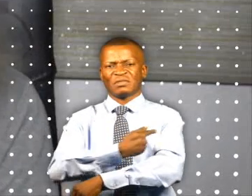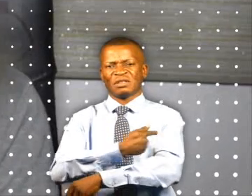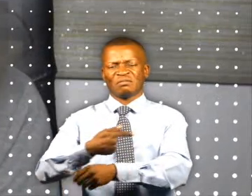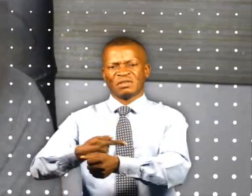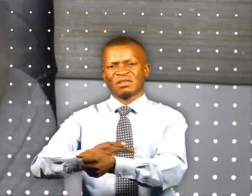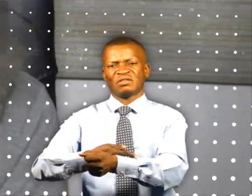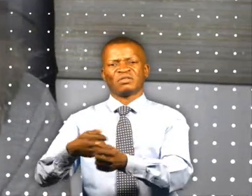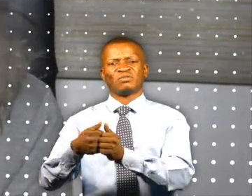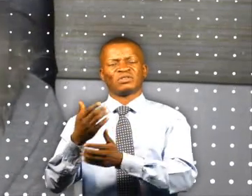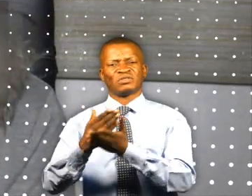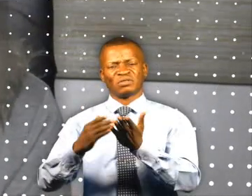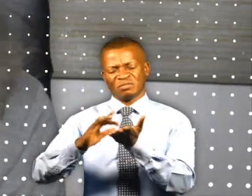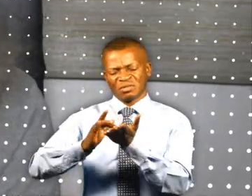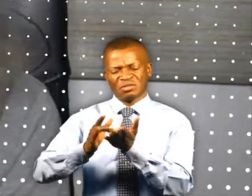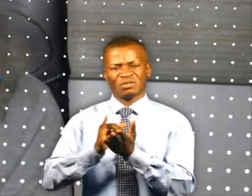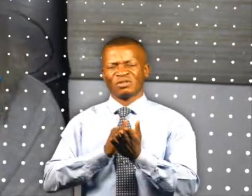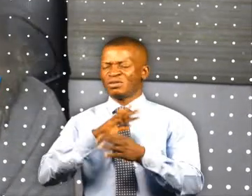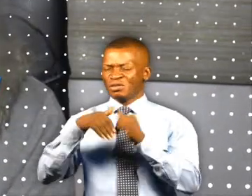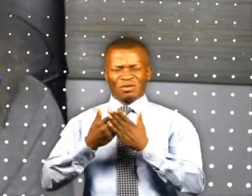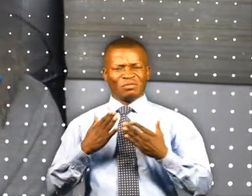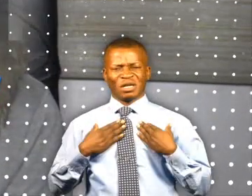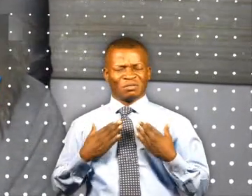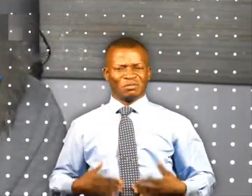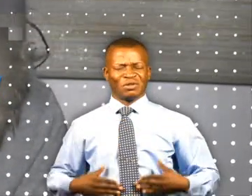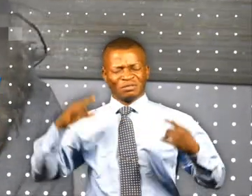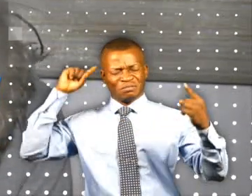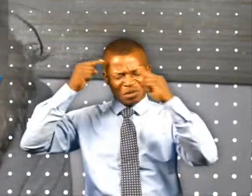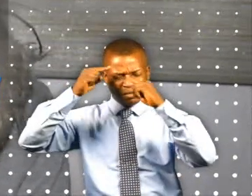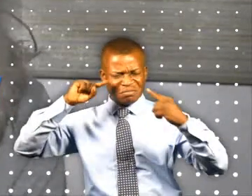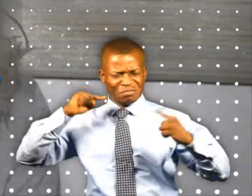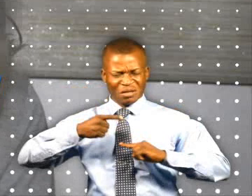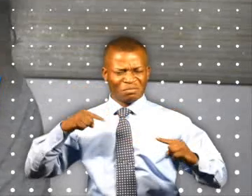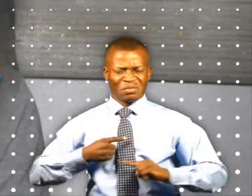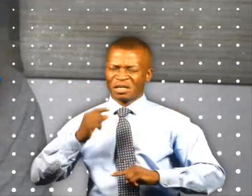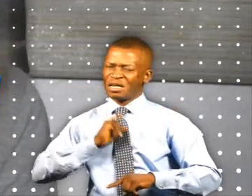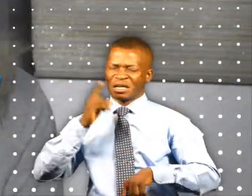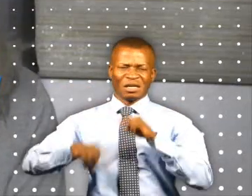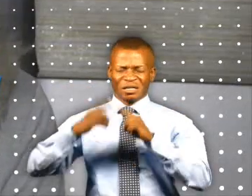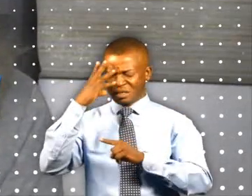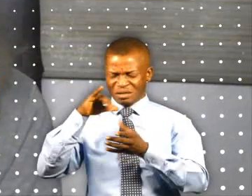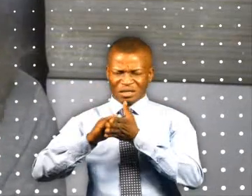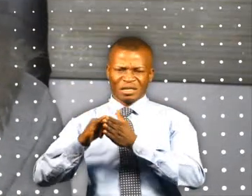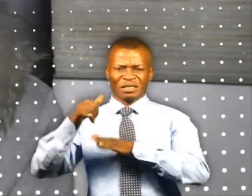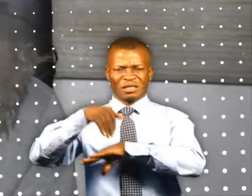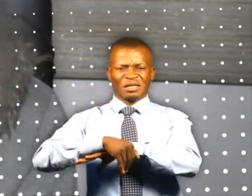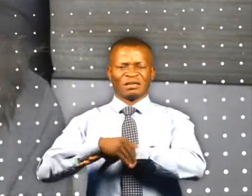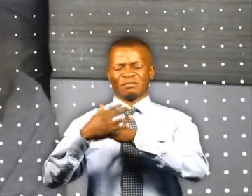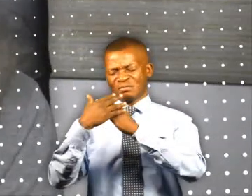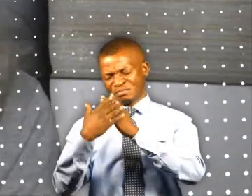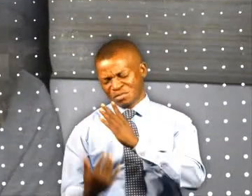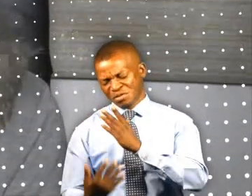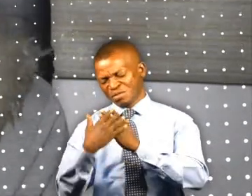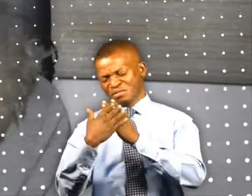injection and some other drugs. I was feeling pain all over my body, my stomach. I didn't sleep that night. I